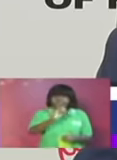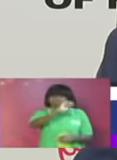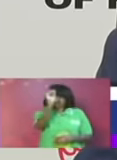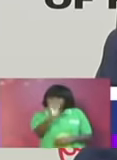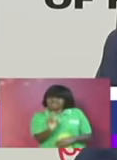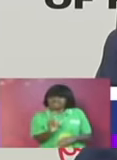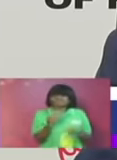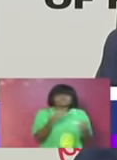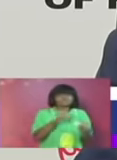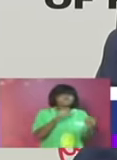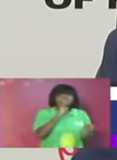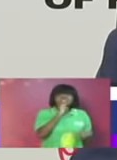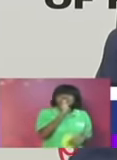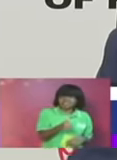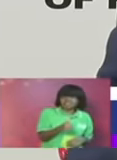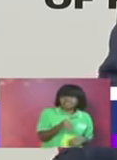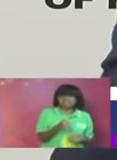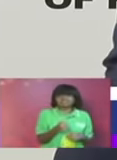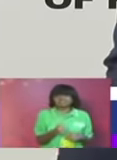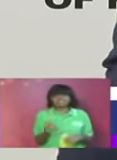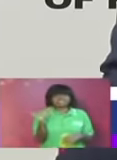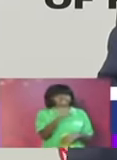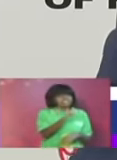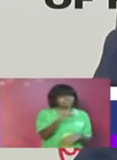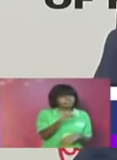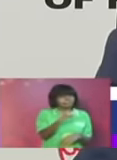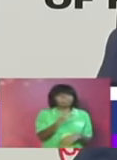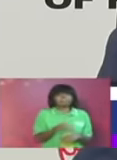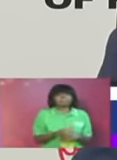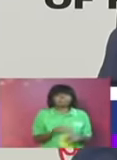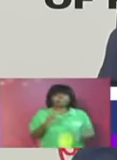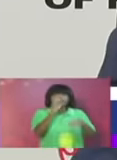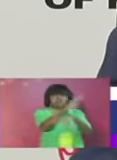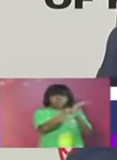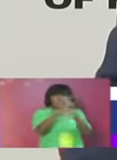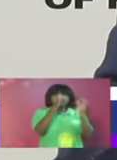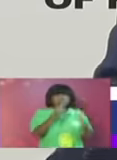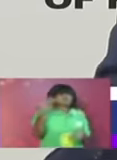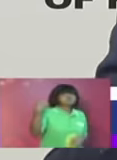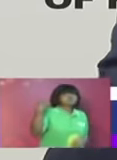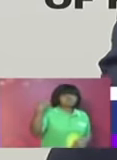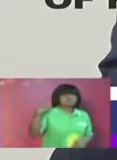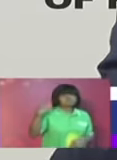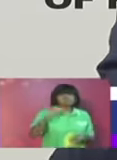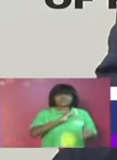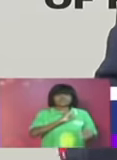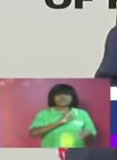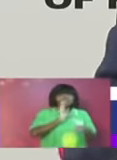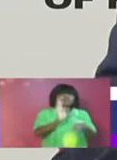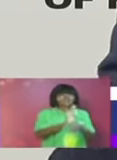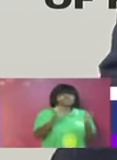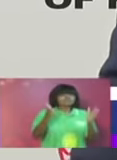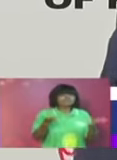the vaccination rate of their supervisors, people working in admin,